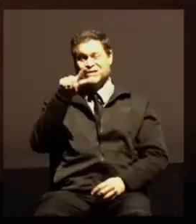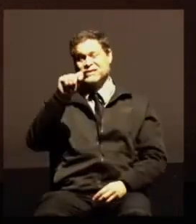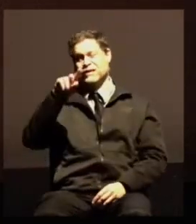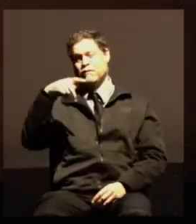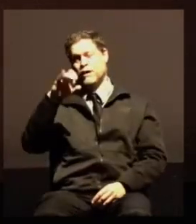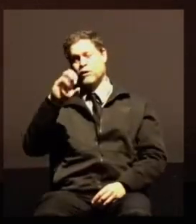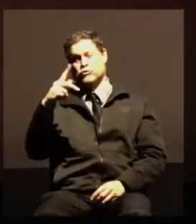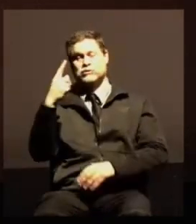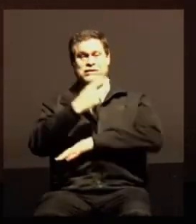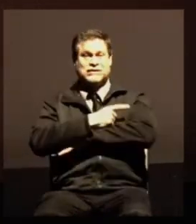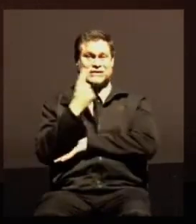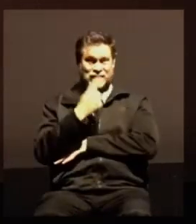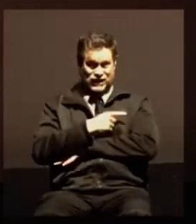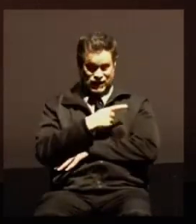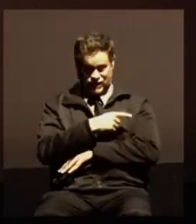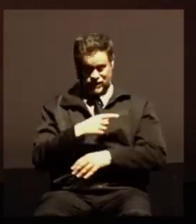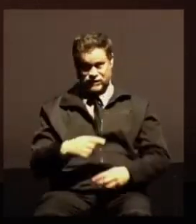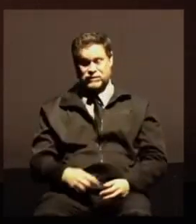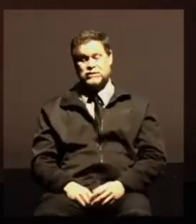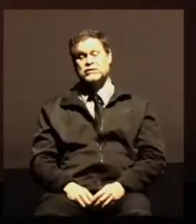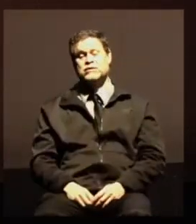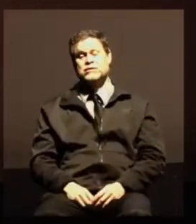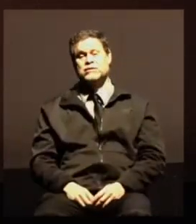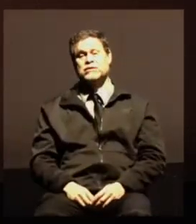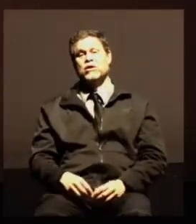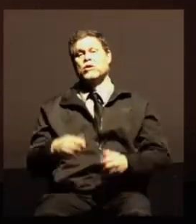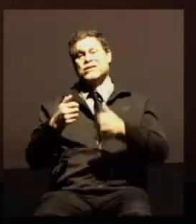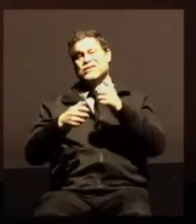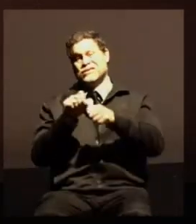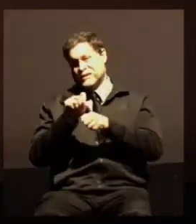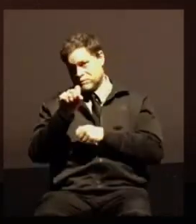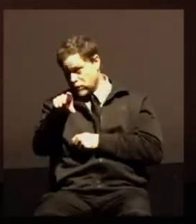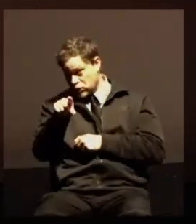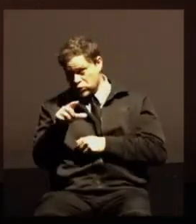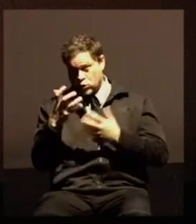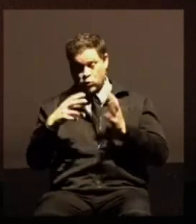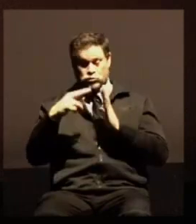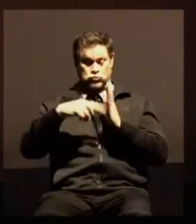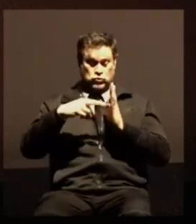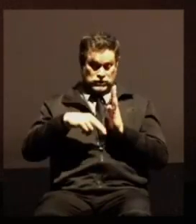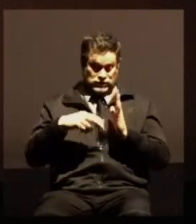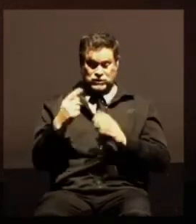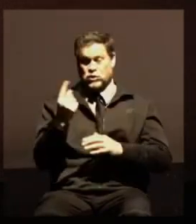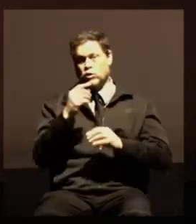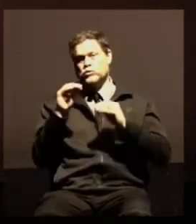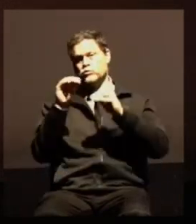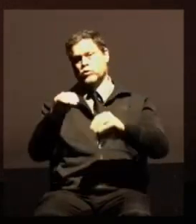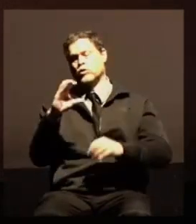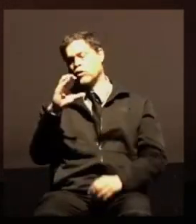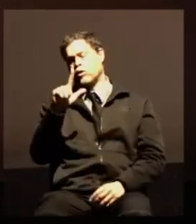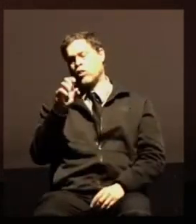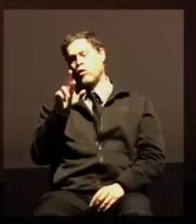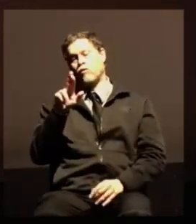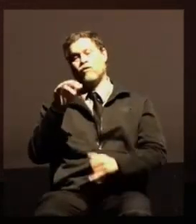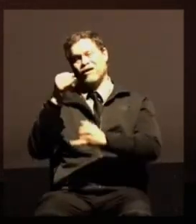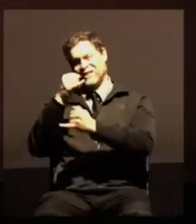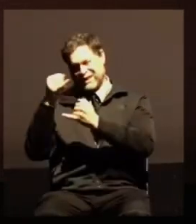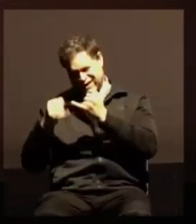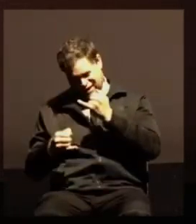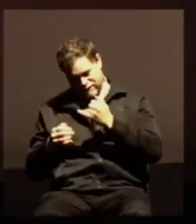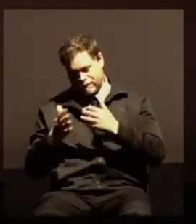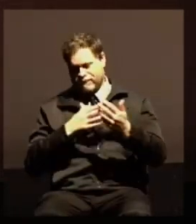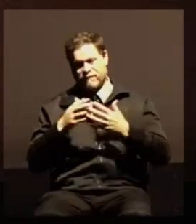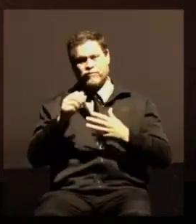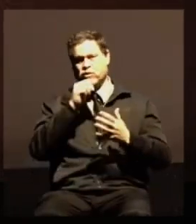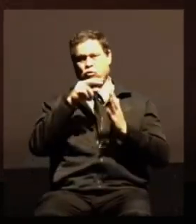that I send someone a significant message, whether it's text message or something that I want them to read, I always put that clover at the very end. So even if